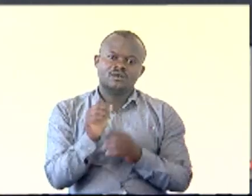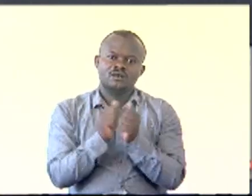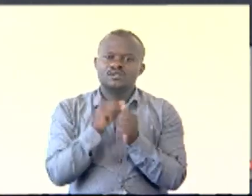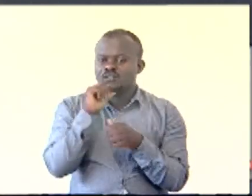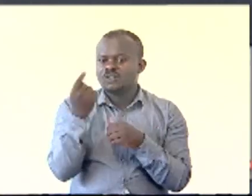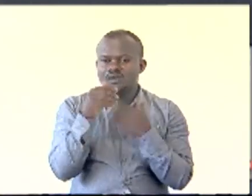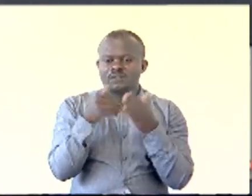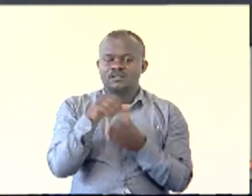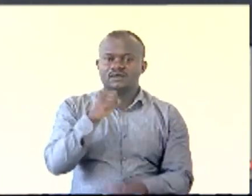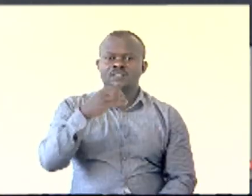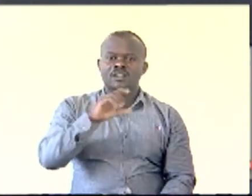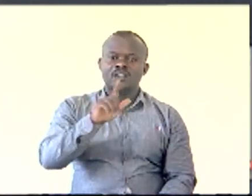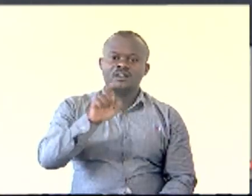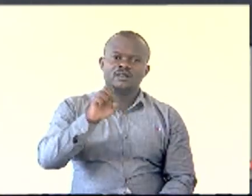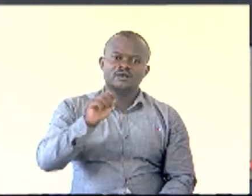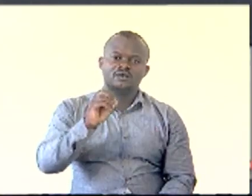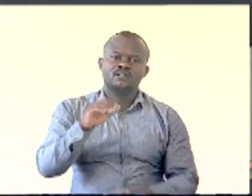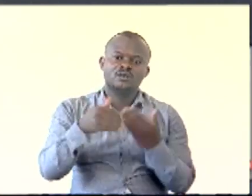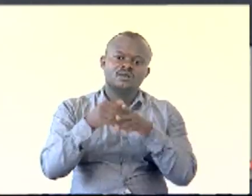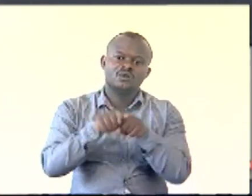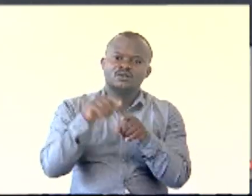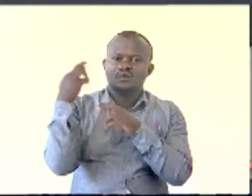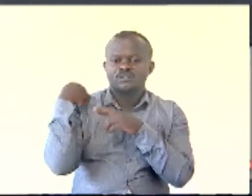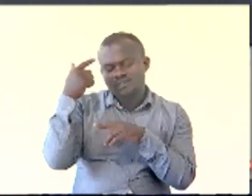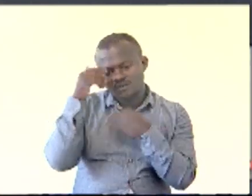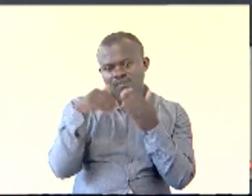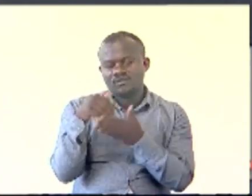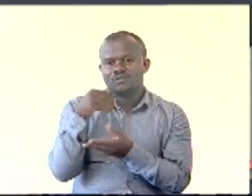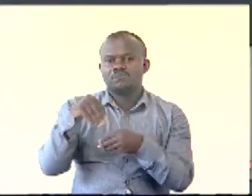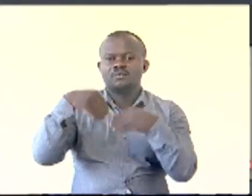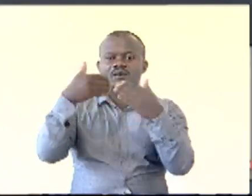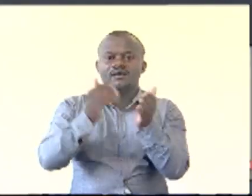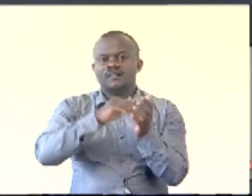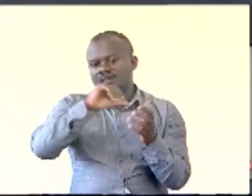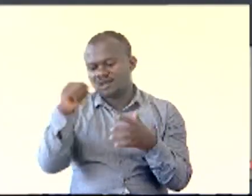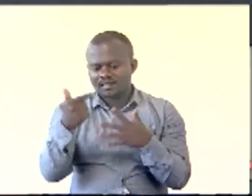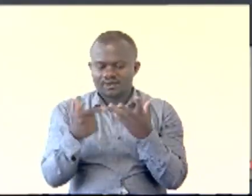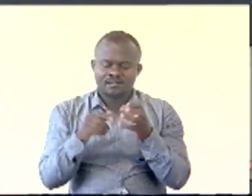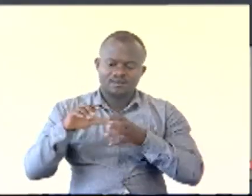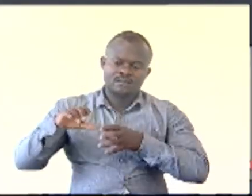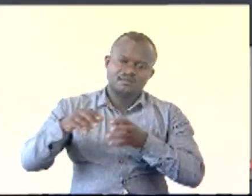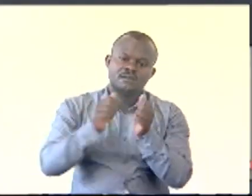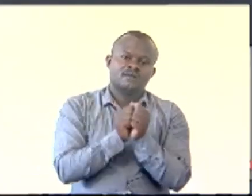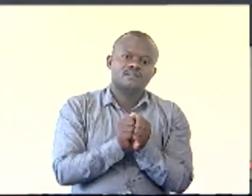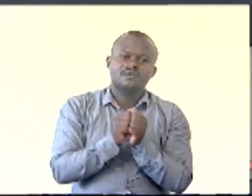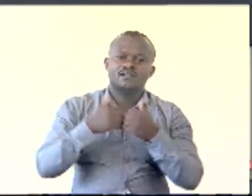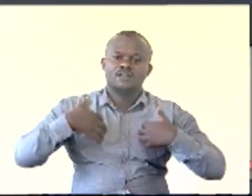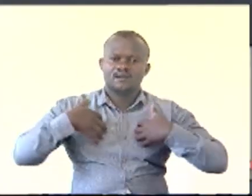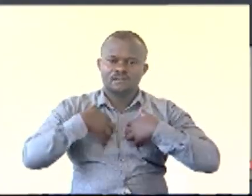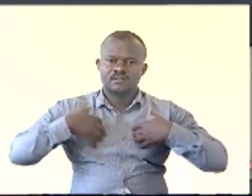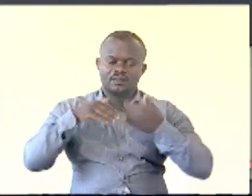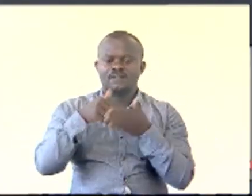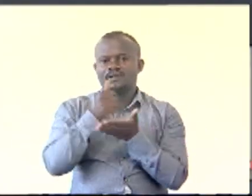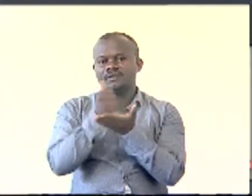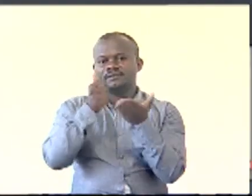only covering the skeleton, they are also responsible for locomotion. And other types of movement in animals are also helped by the